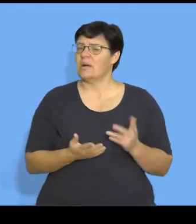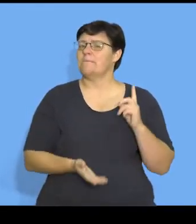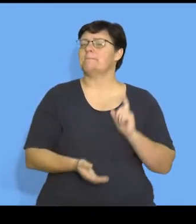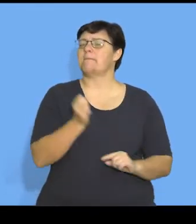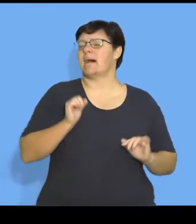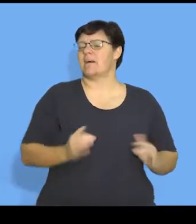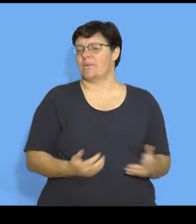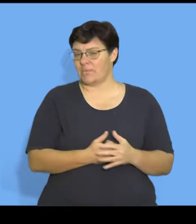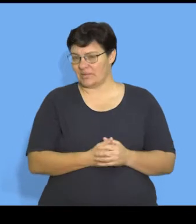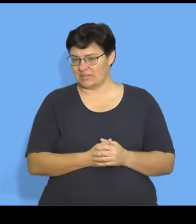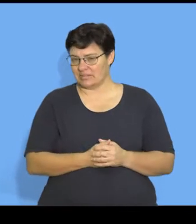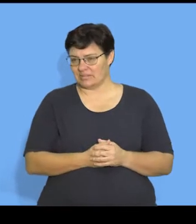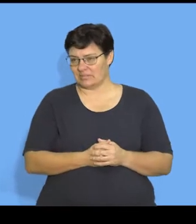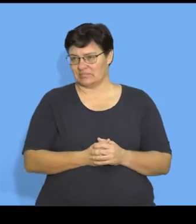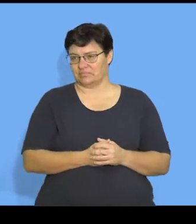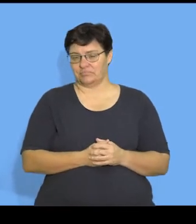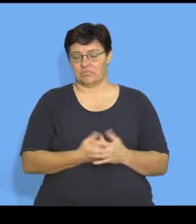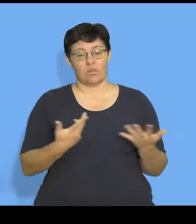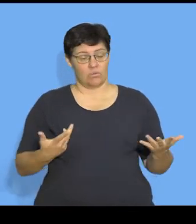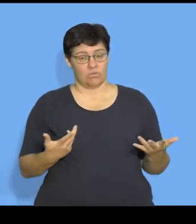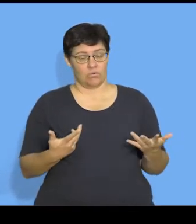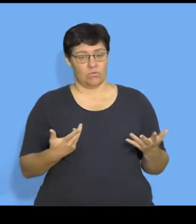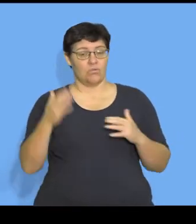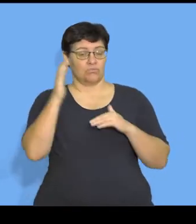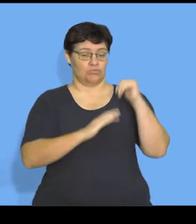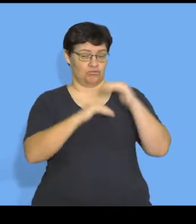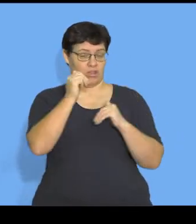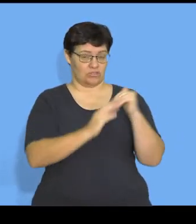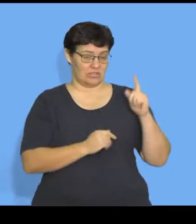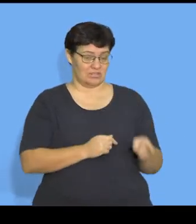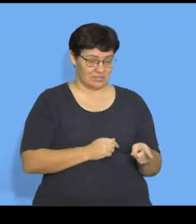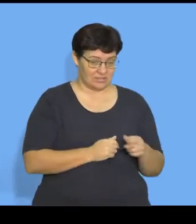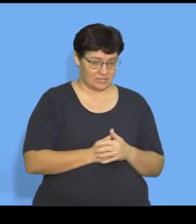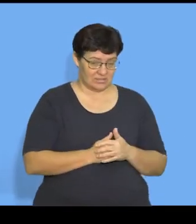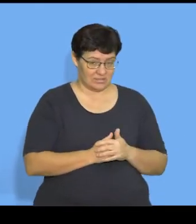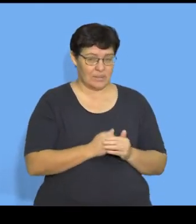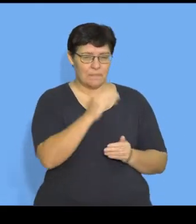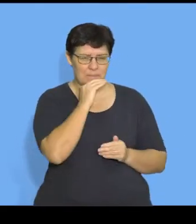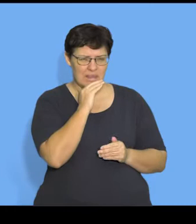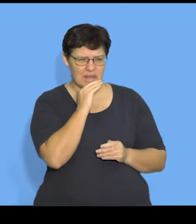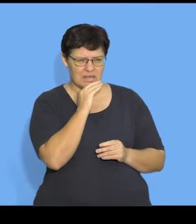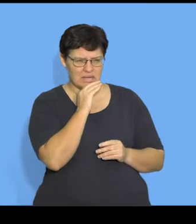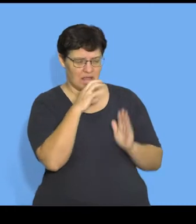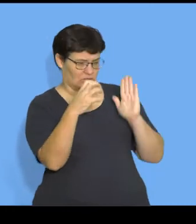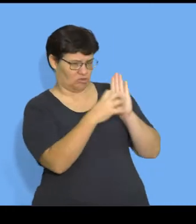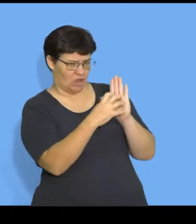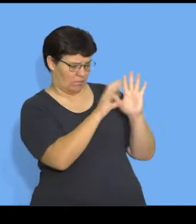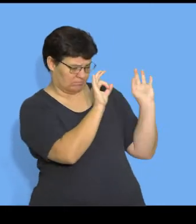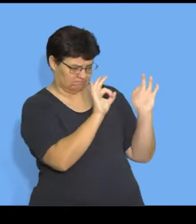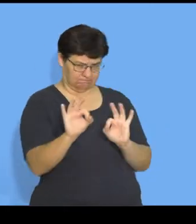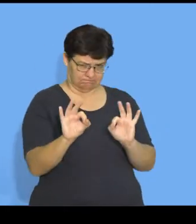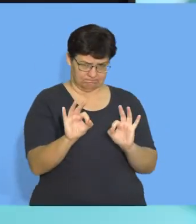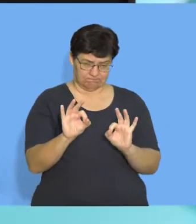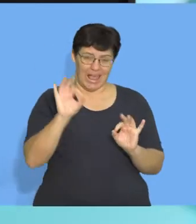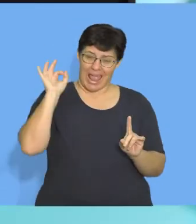So either we're going to get it by construction. Construction means accurate diagram. So in this section,